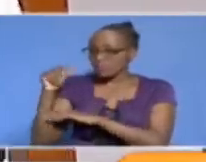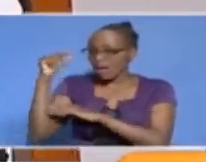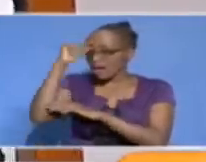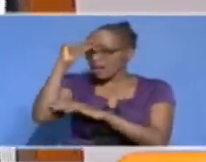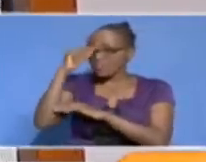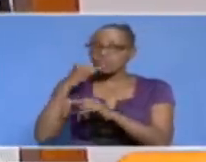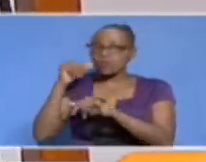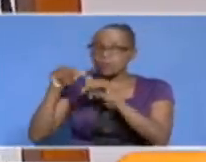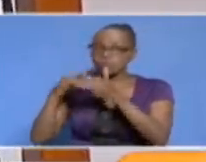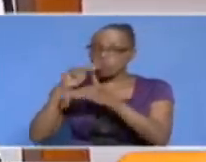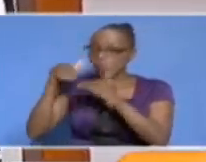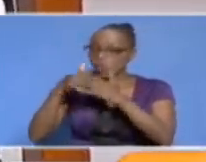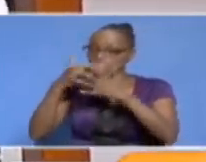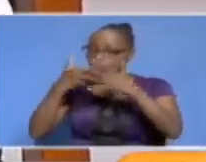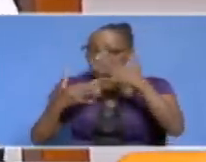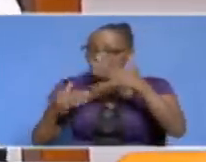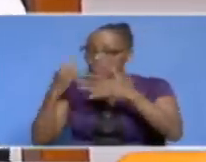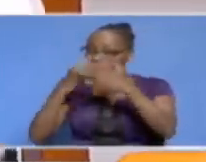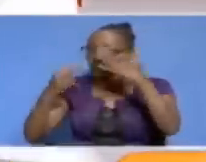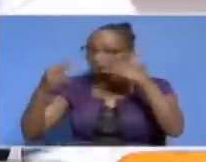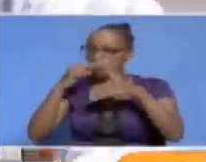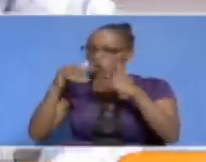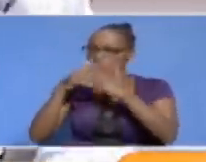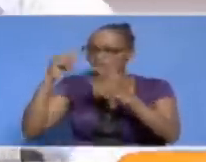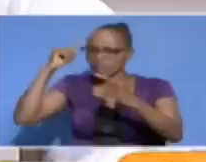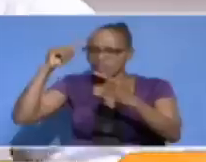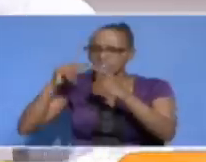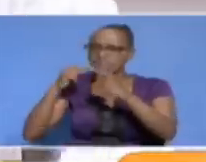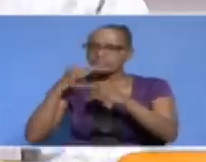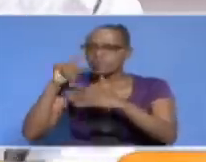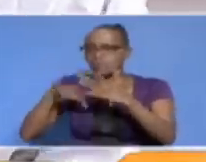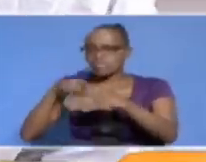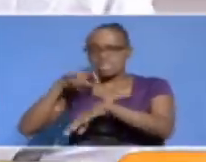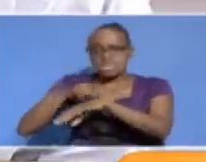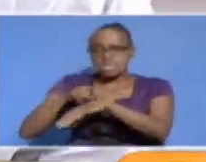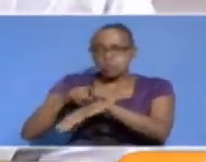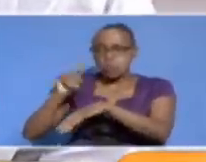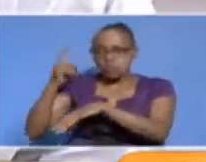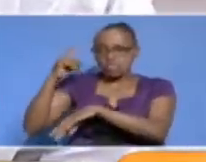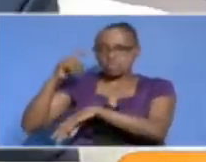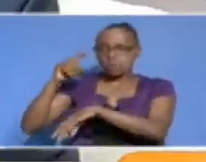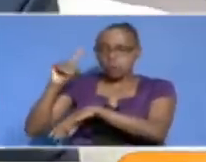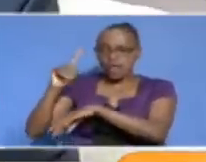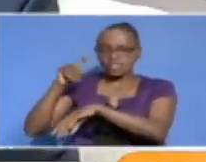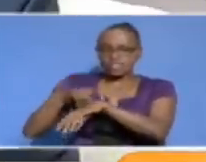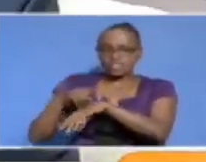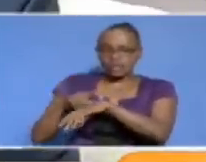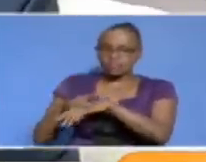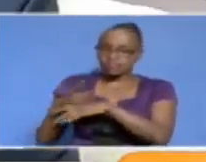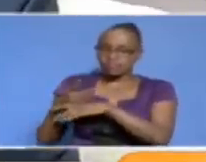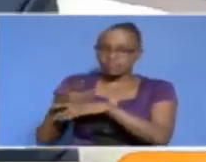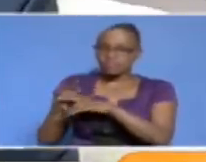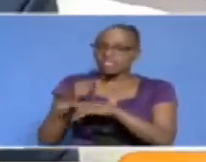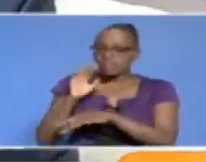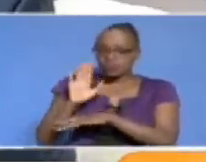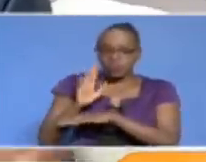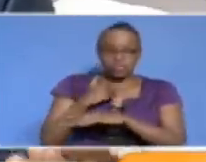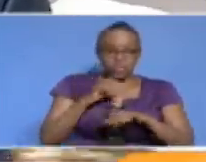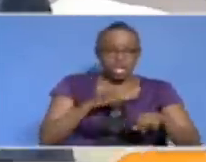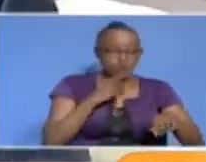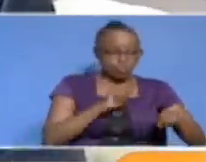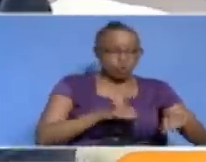And you're talking about all these visions, all these goals. But you said you might be a one-term governor. Boss. Let me call you boss